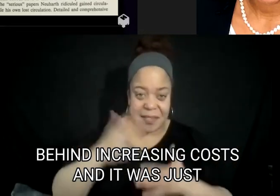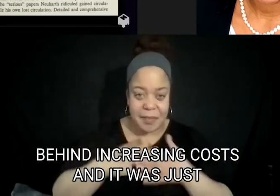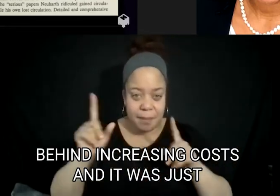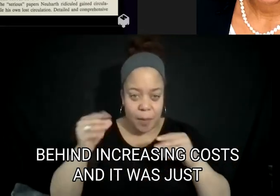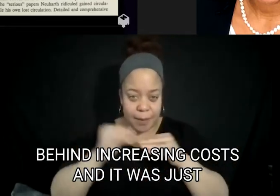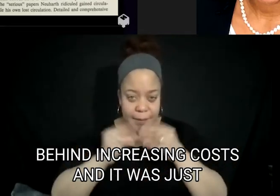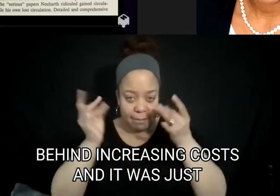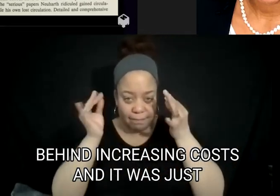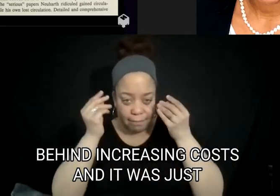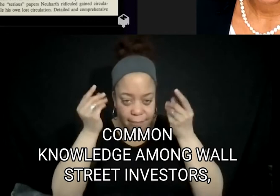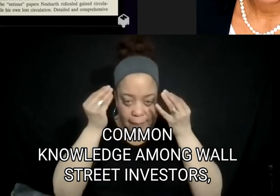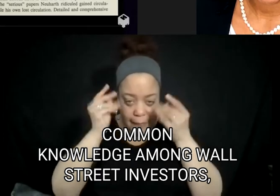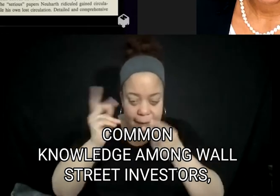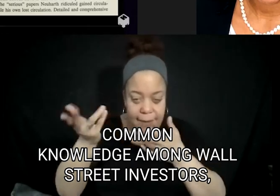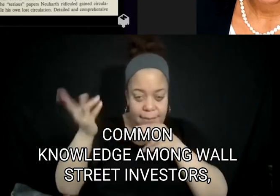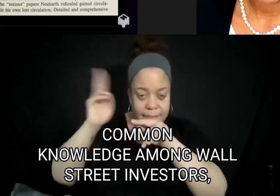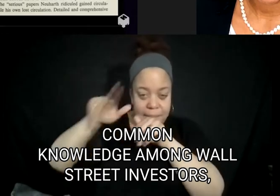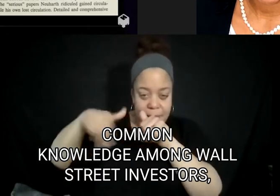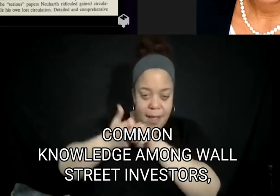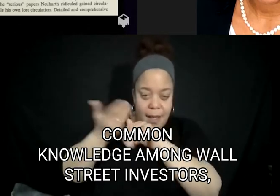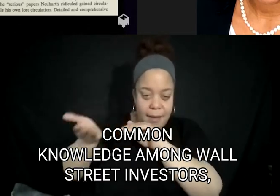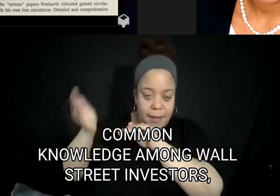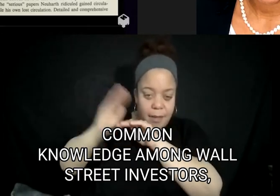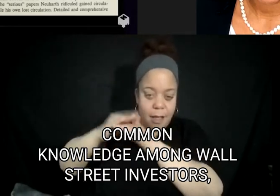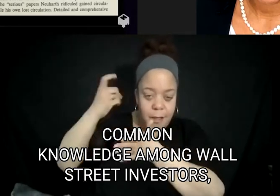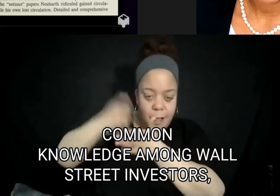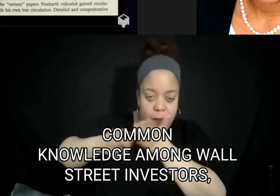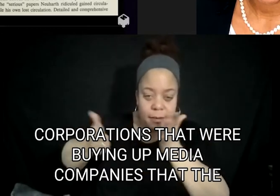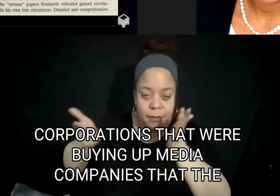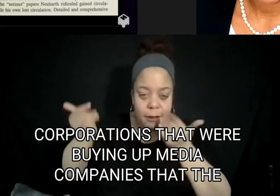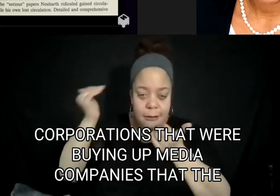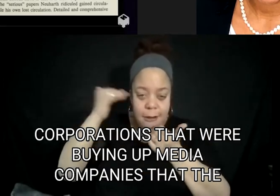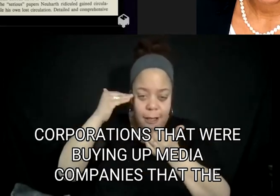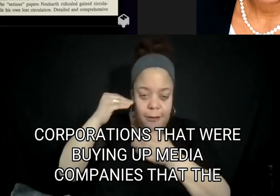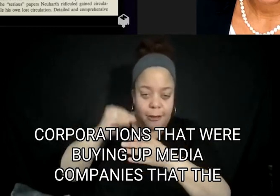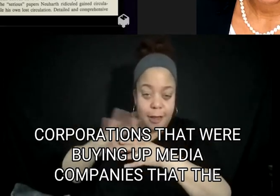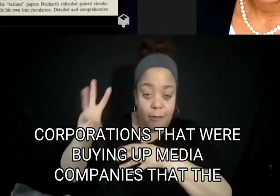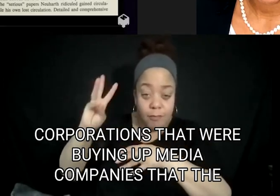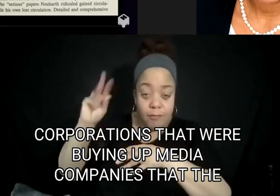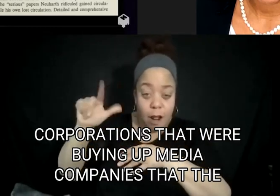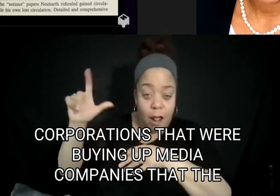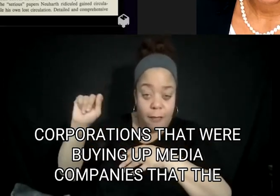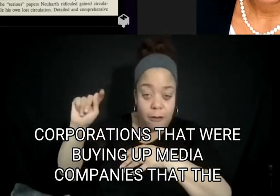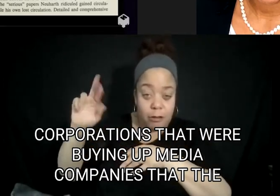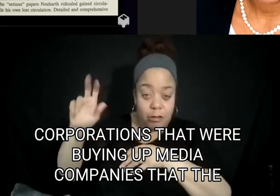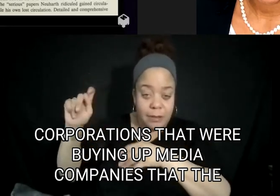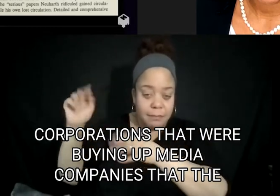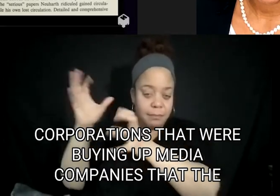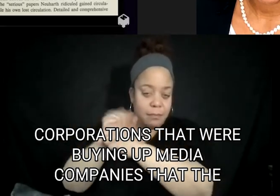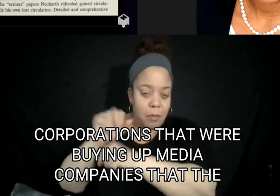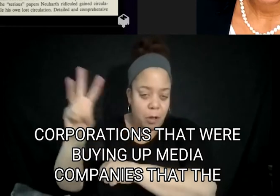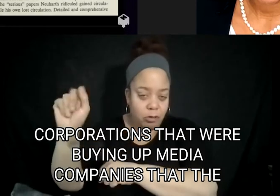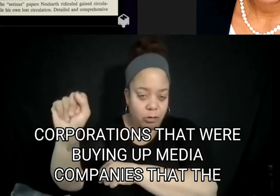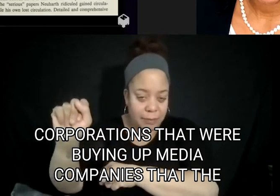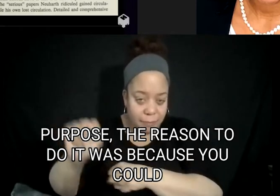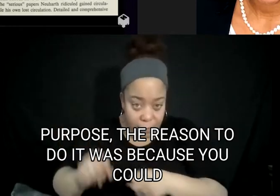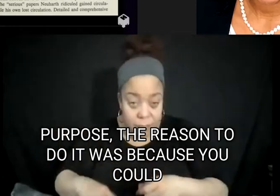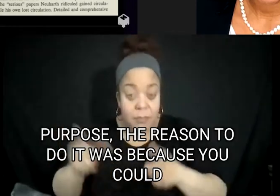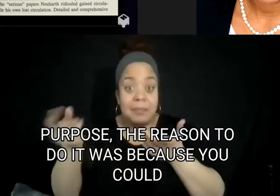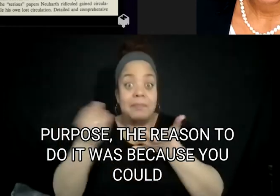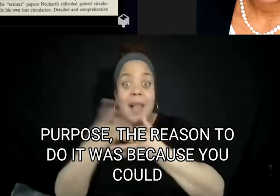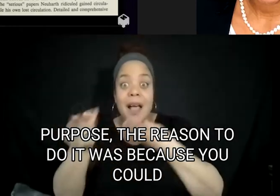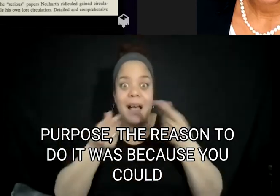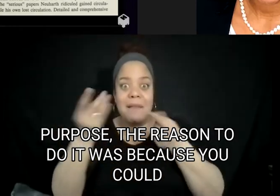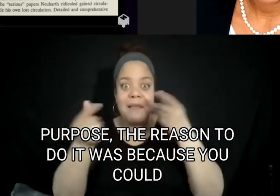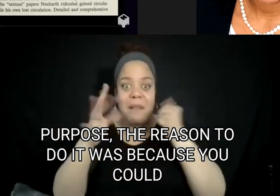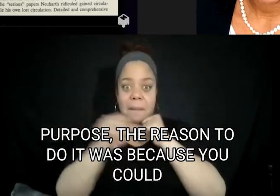buying up media companies that the purpose, the reason to do it was because you could generate more profit. It wasn't because